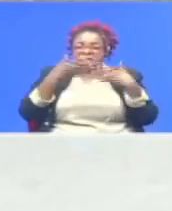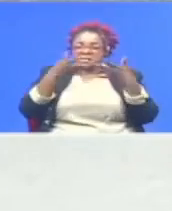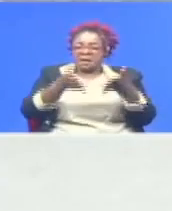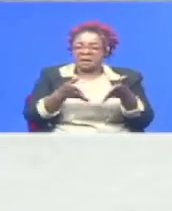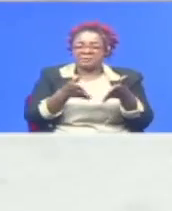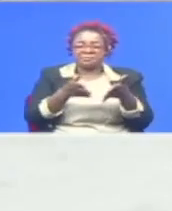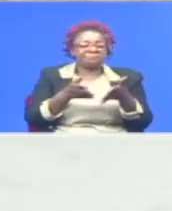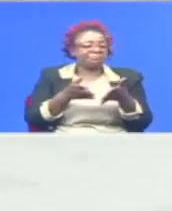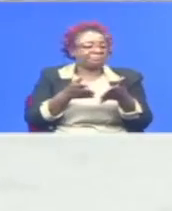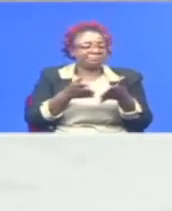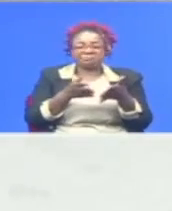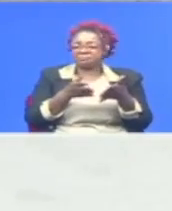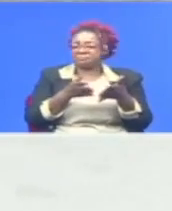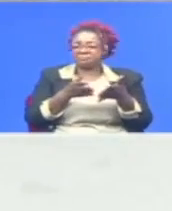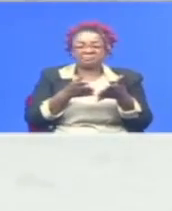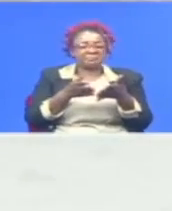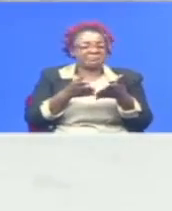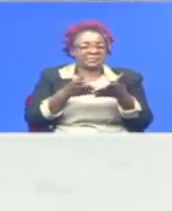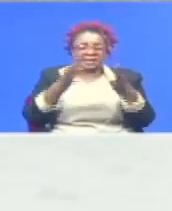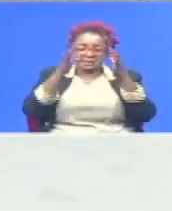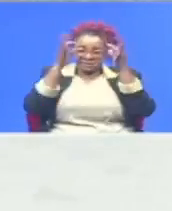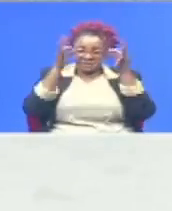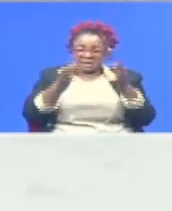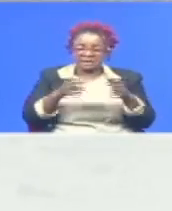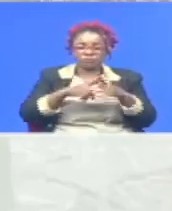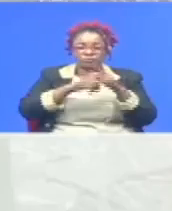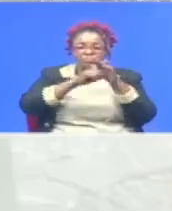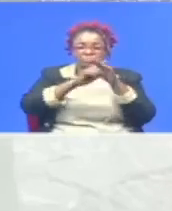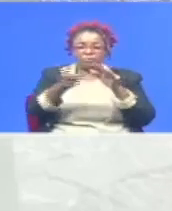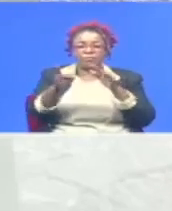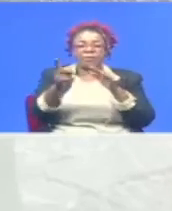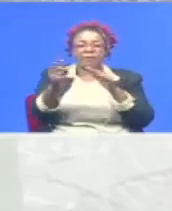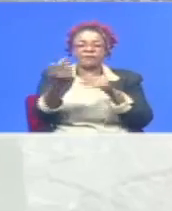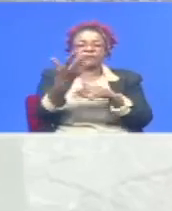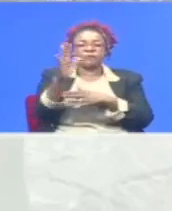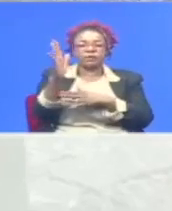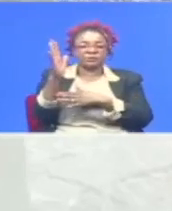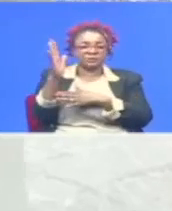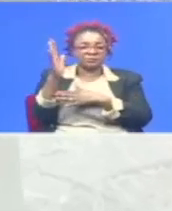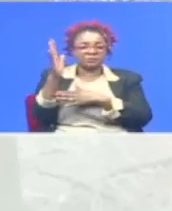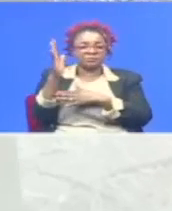and they retreated into the thickets.